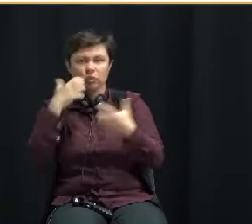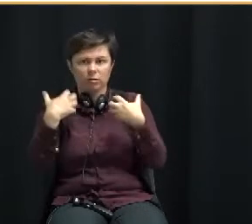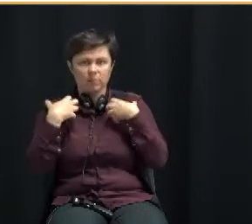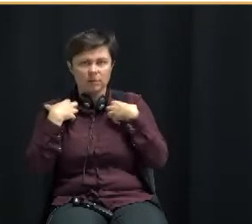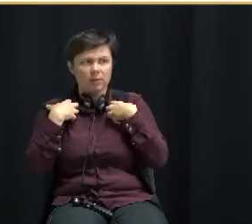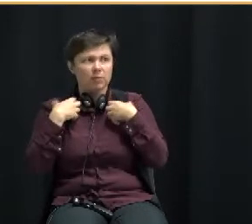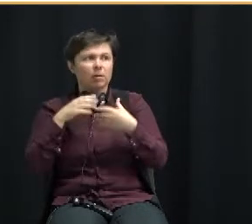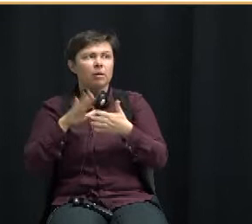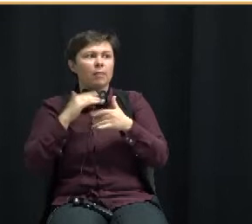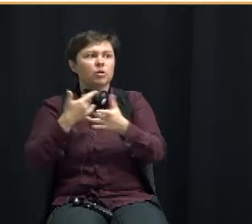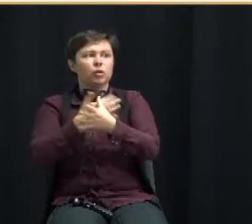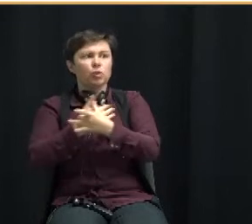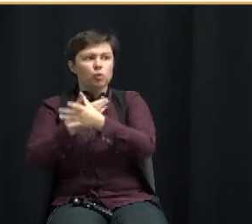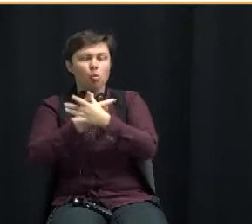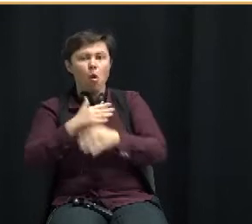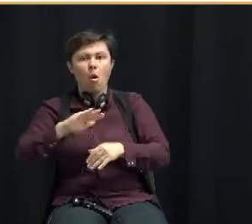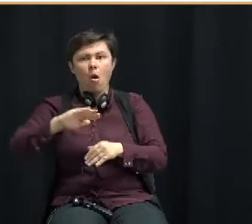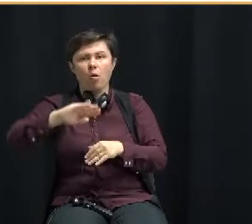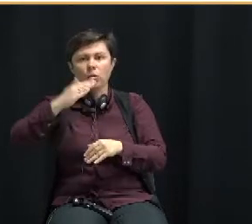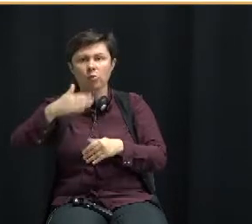people on wheelchairs have barriers like